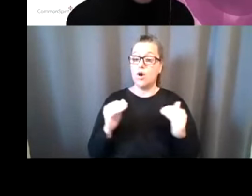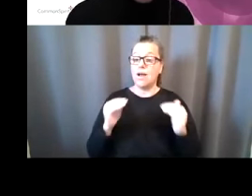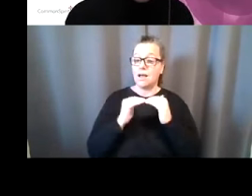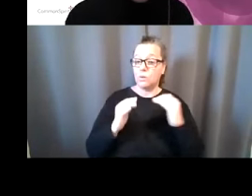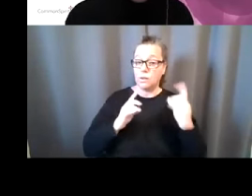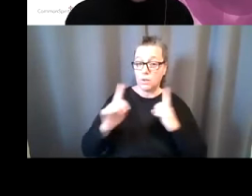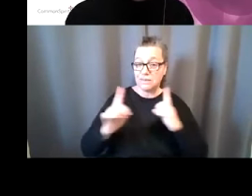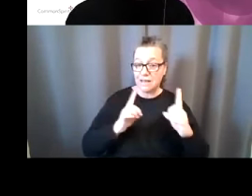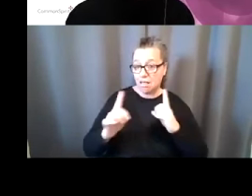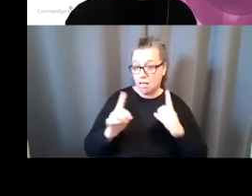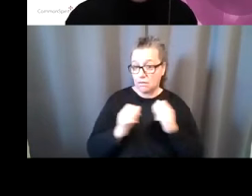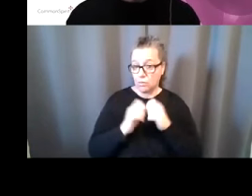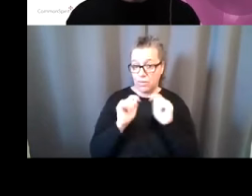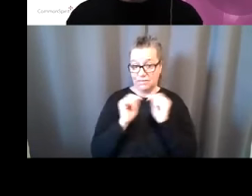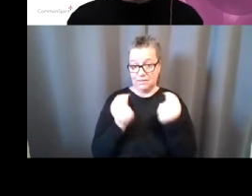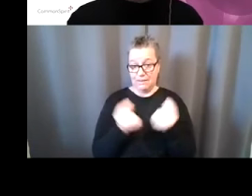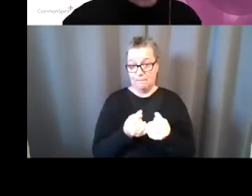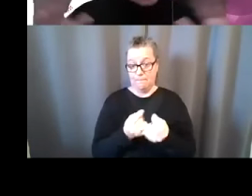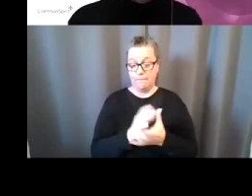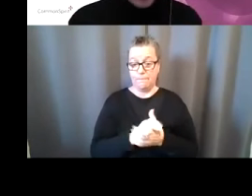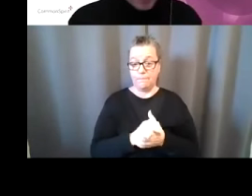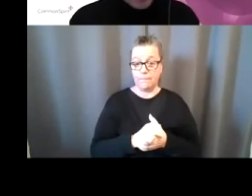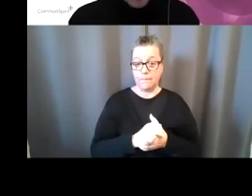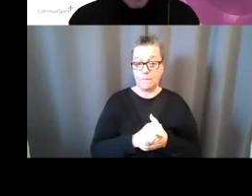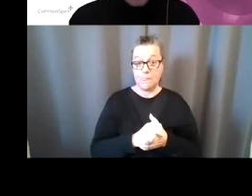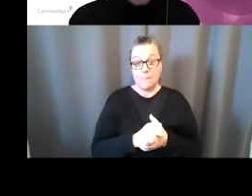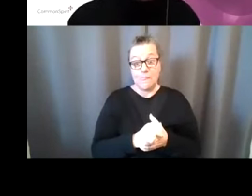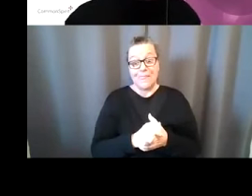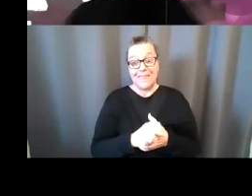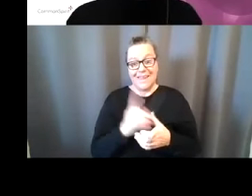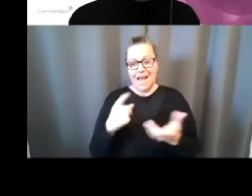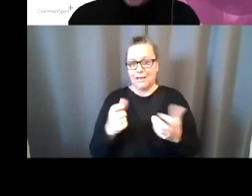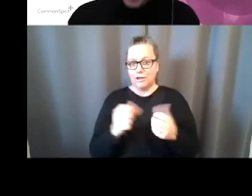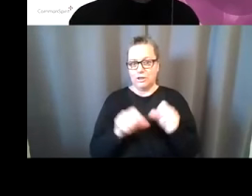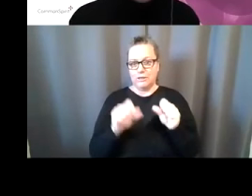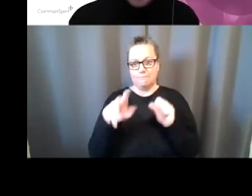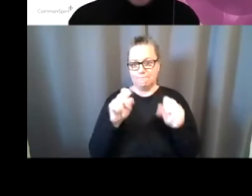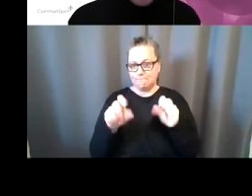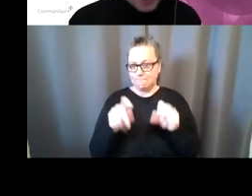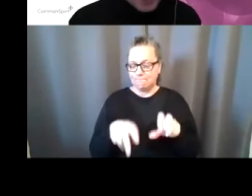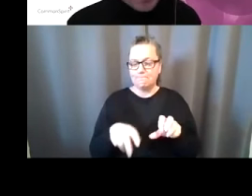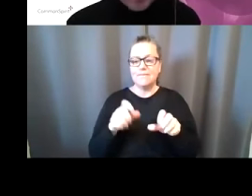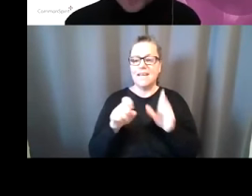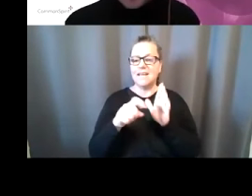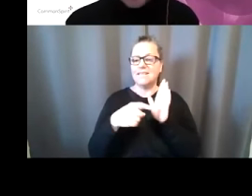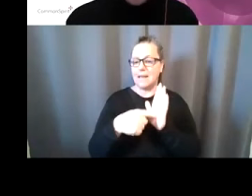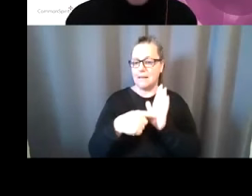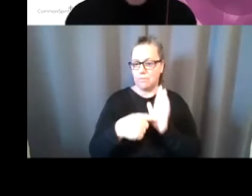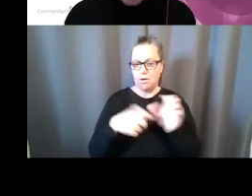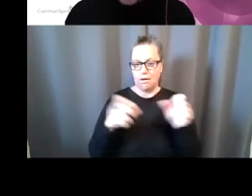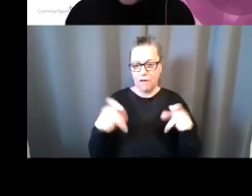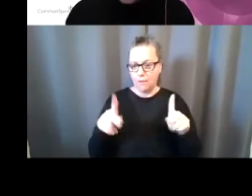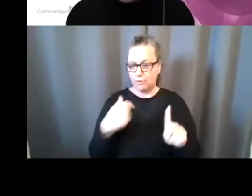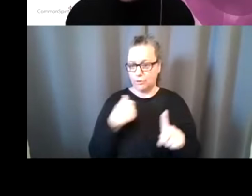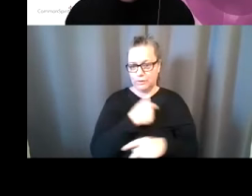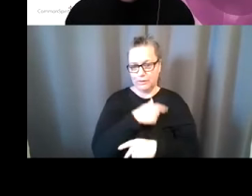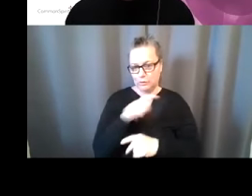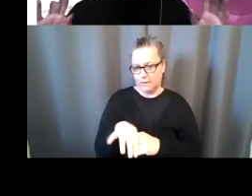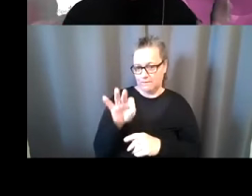our team members? So those were I just painted you just an example of opportunities that we found in our management